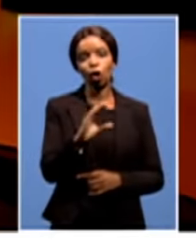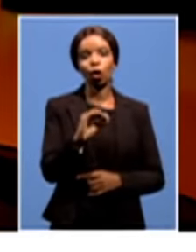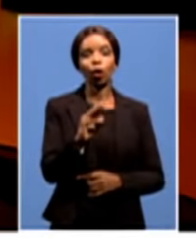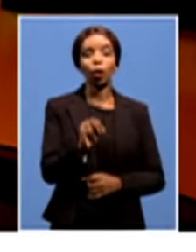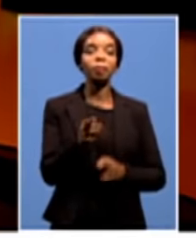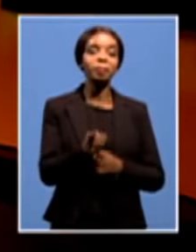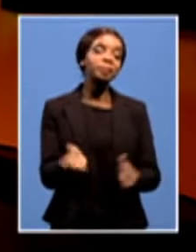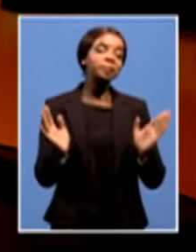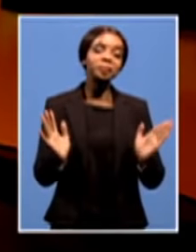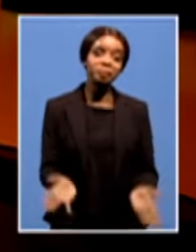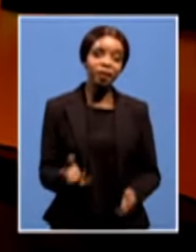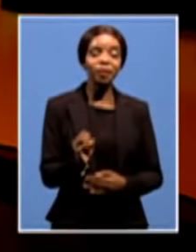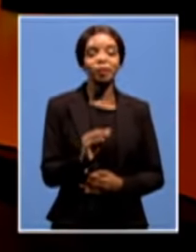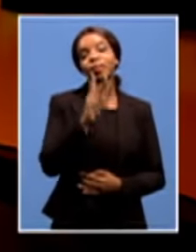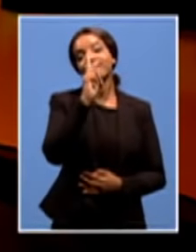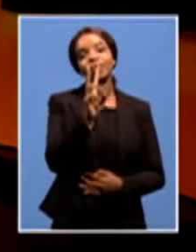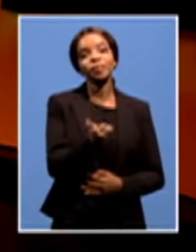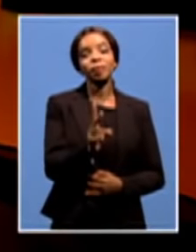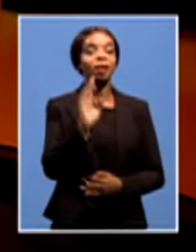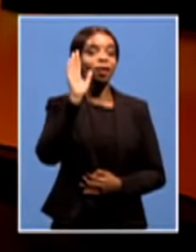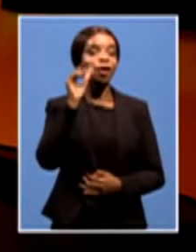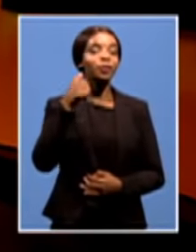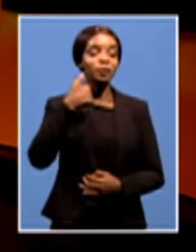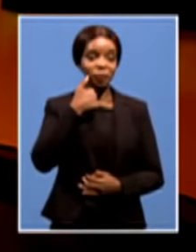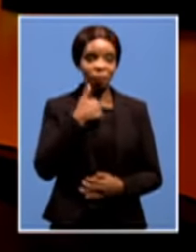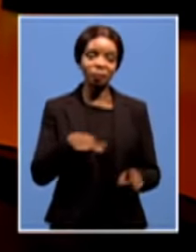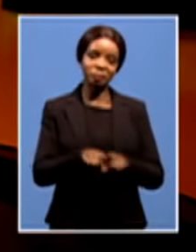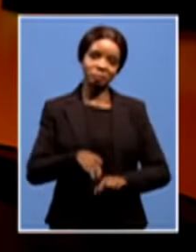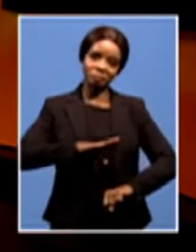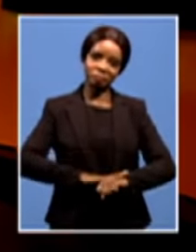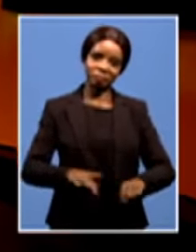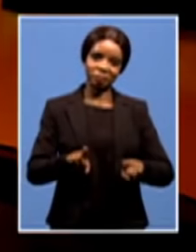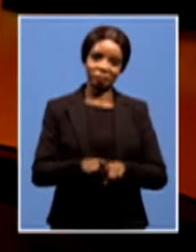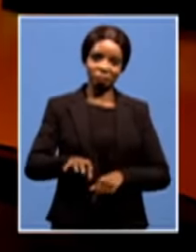to leave it, and we'll see you again tomorrow, same time,